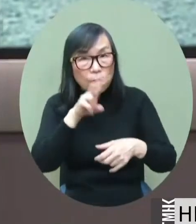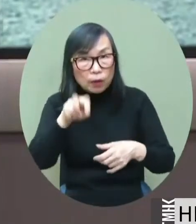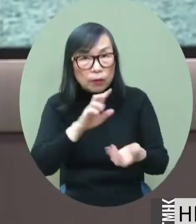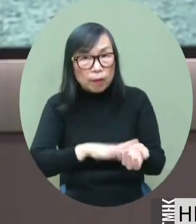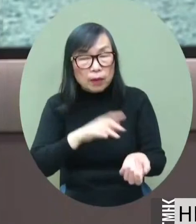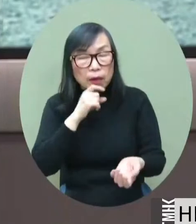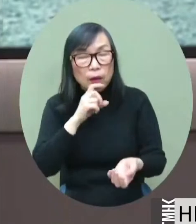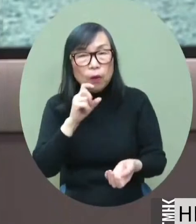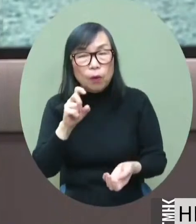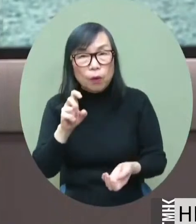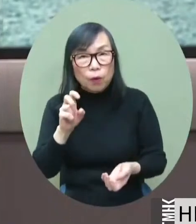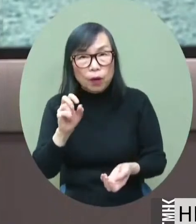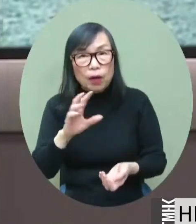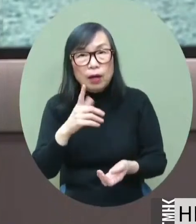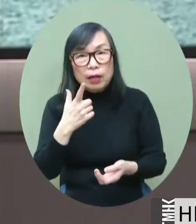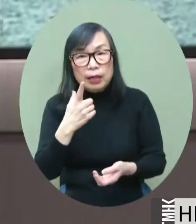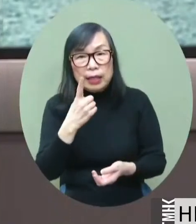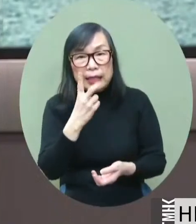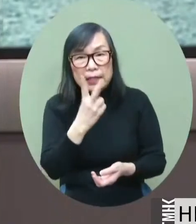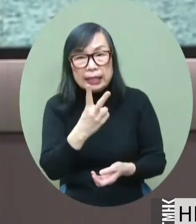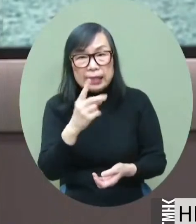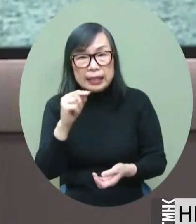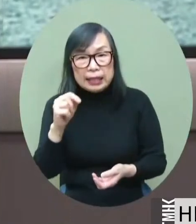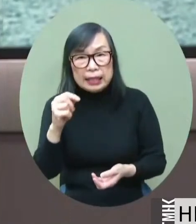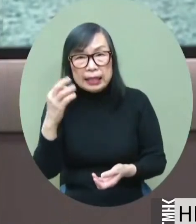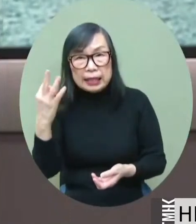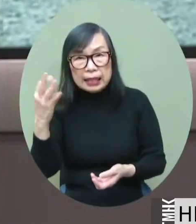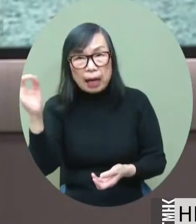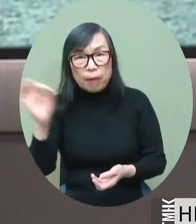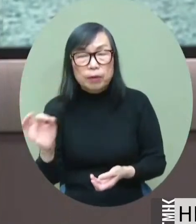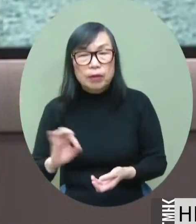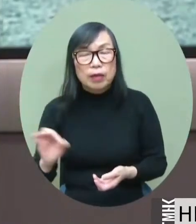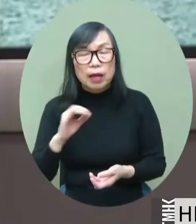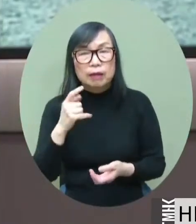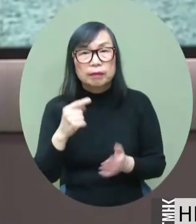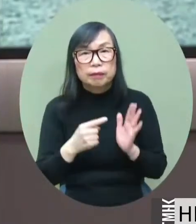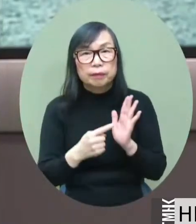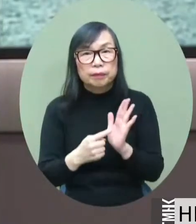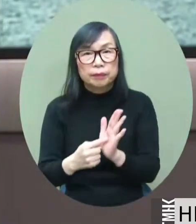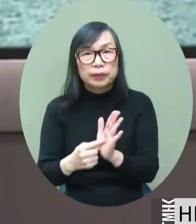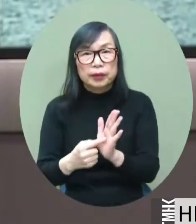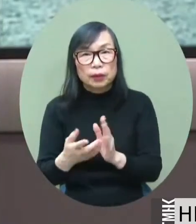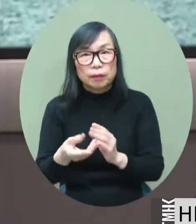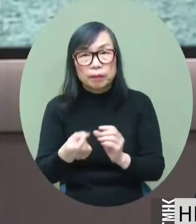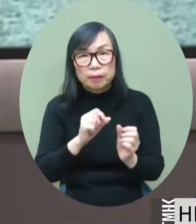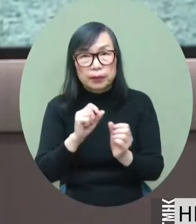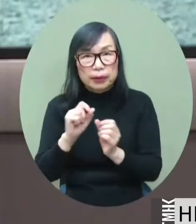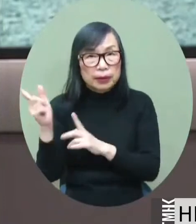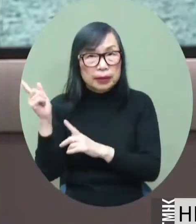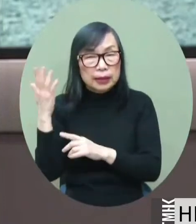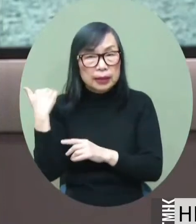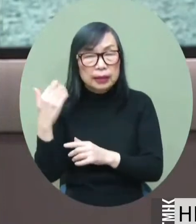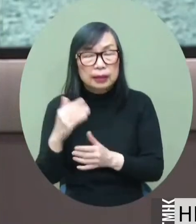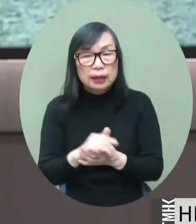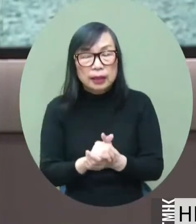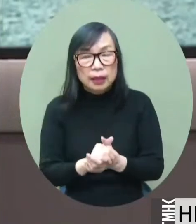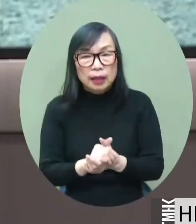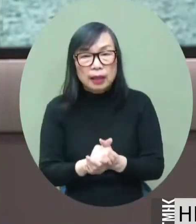cases RTD operations were at a percentage of 2 to